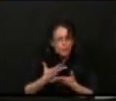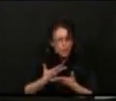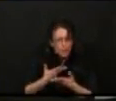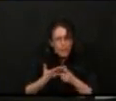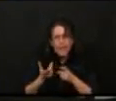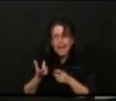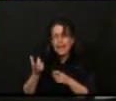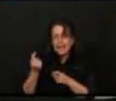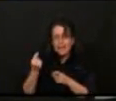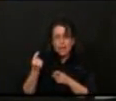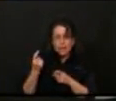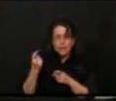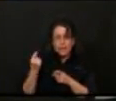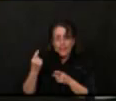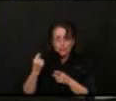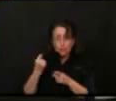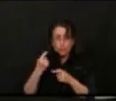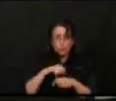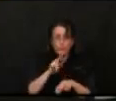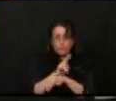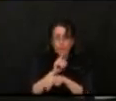last year to try to keep the tax rate down.